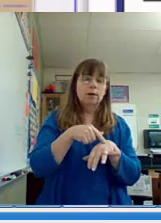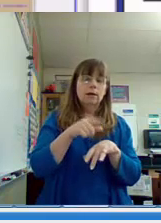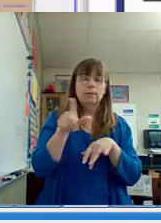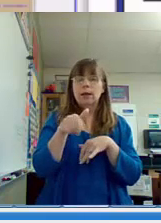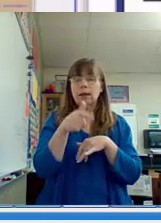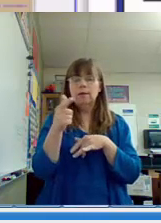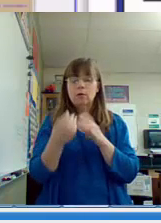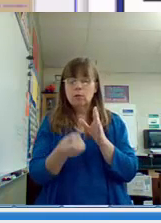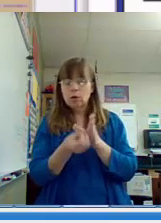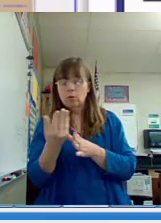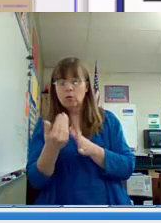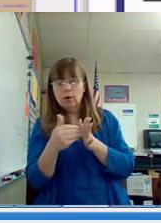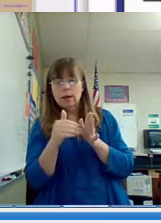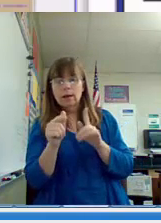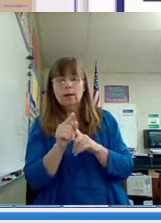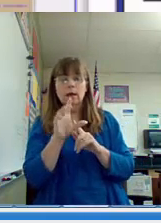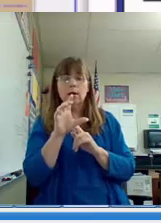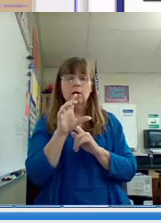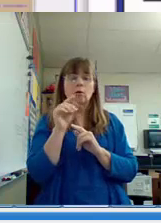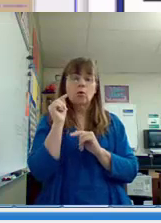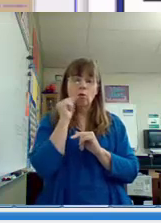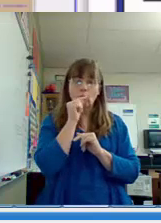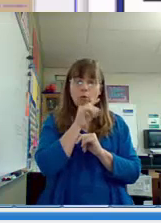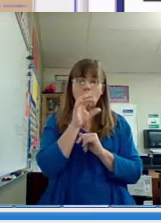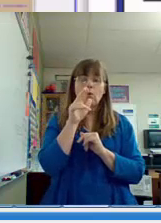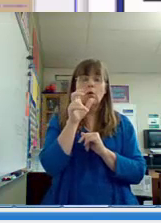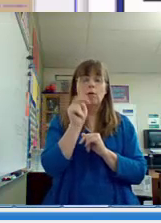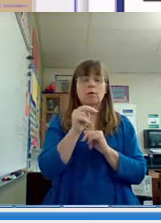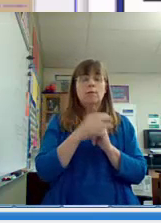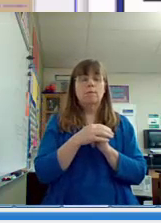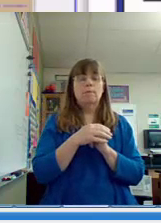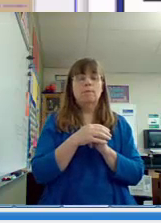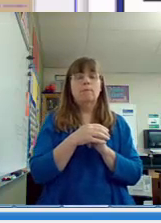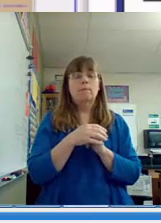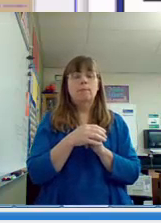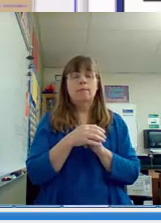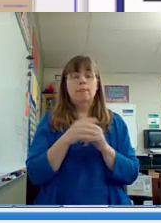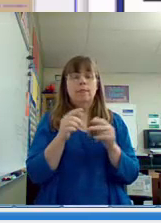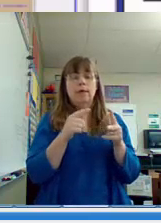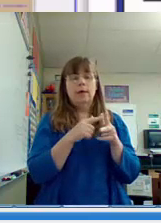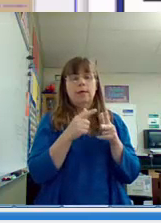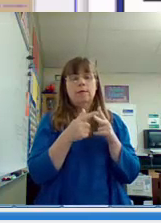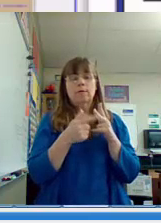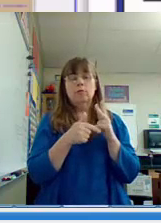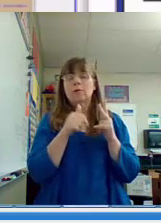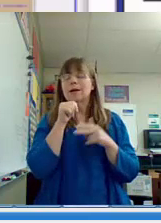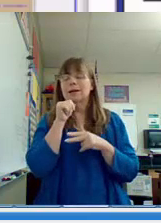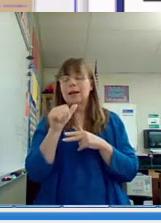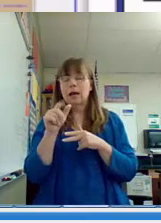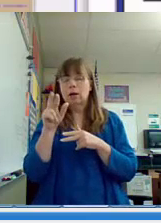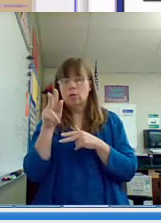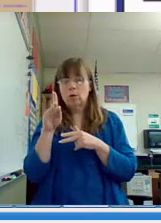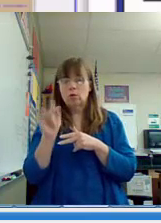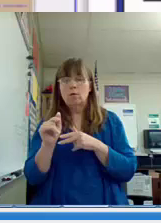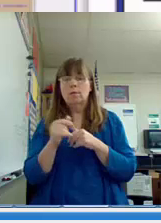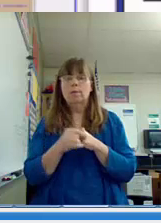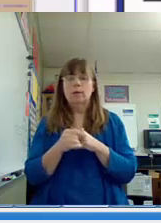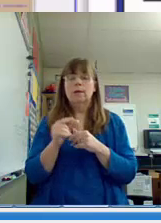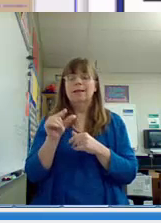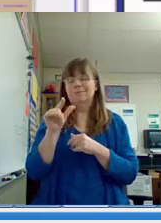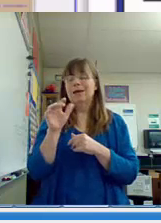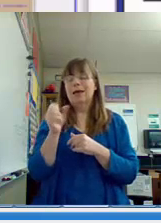can grow again, like corn. And then these three are actually non-renewable. We've got gas